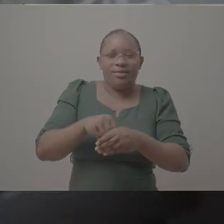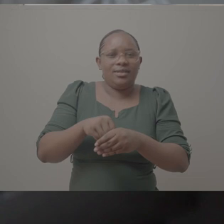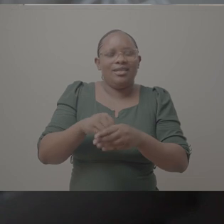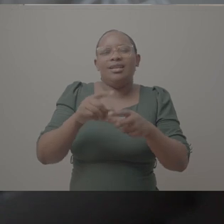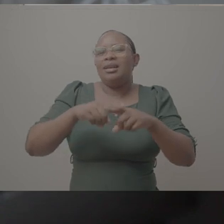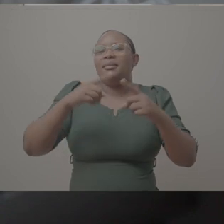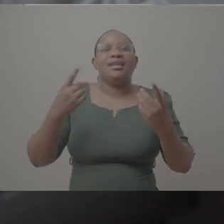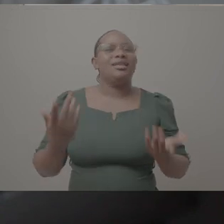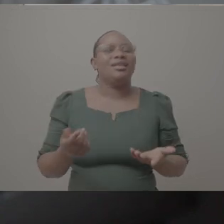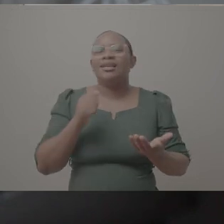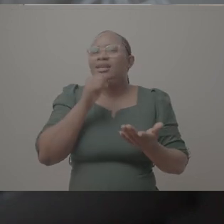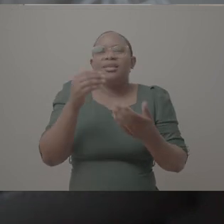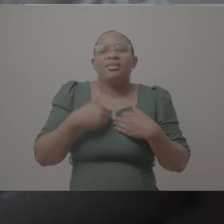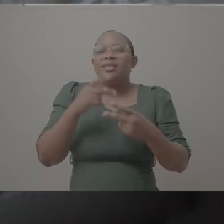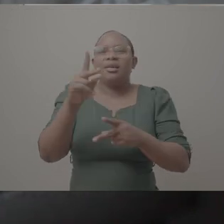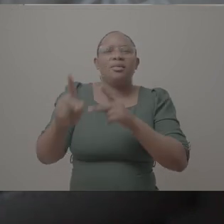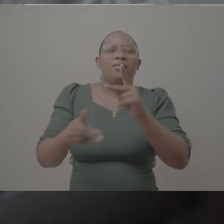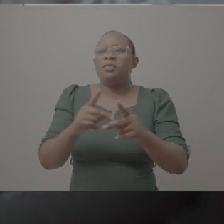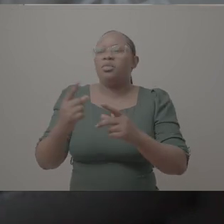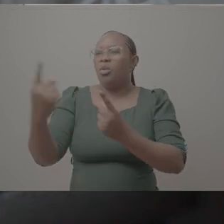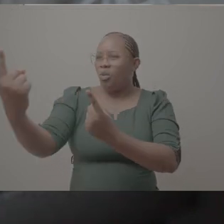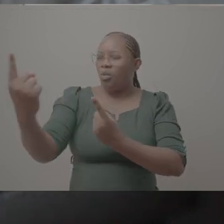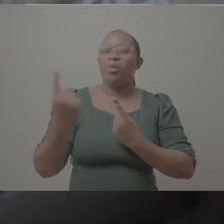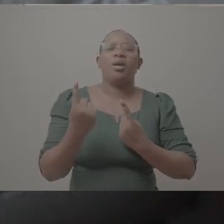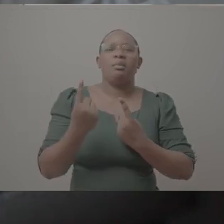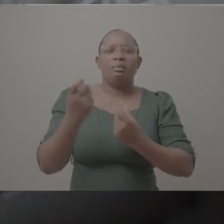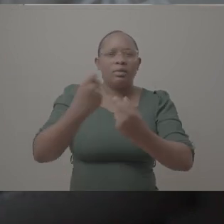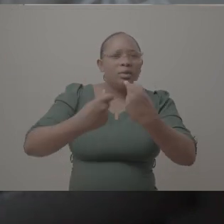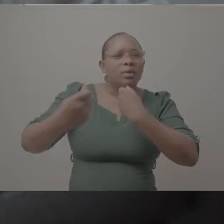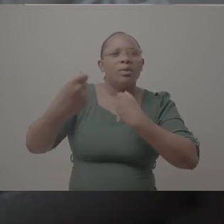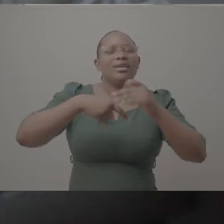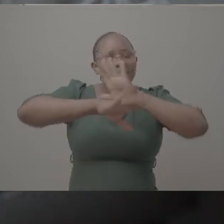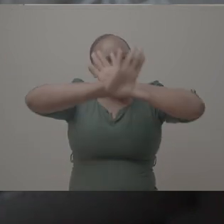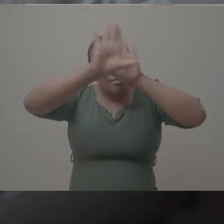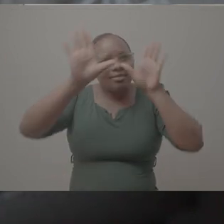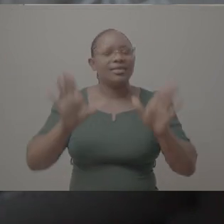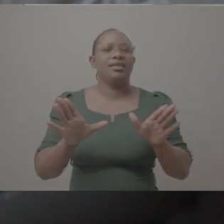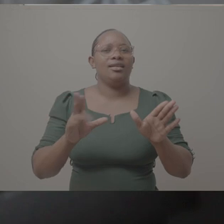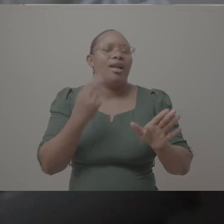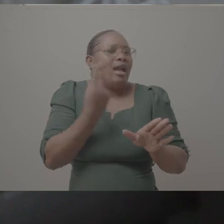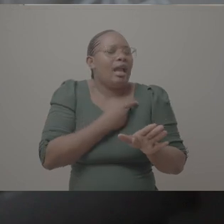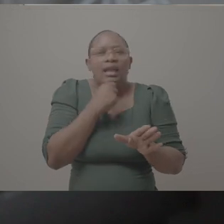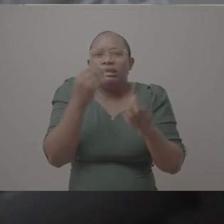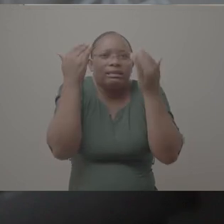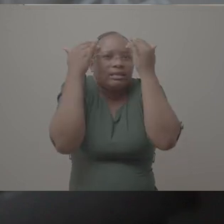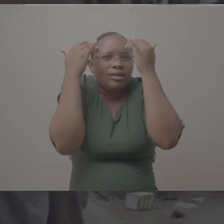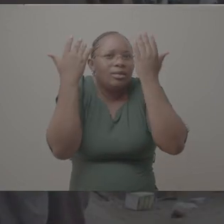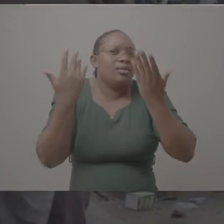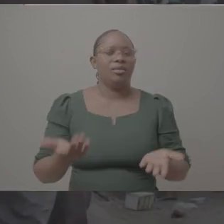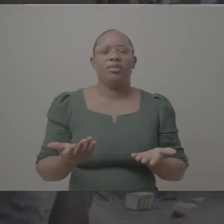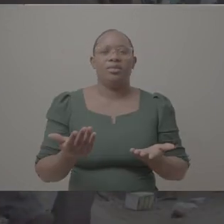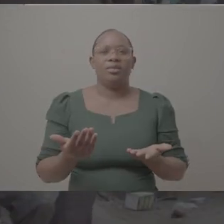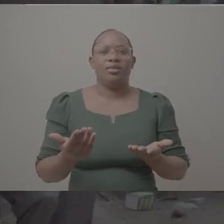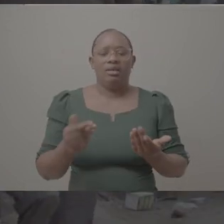things, but we don't know because we don't have people who are able to come on the ground,